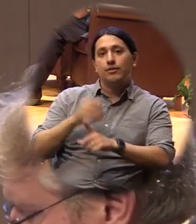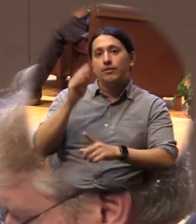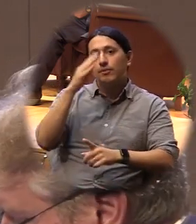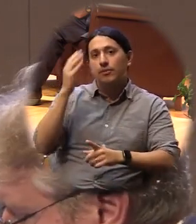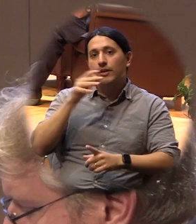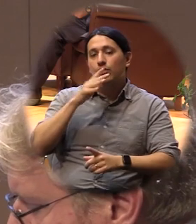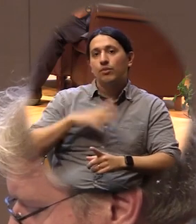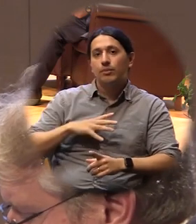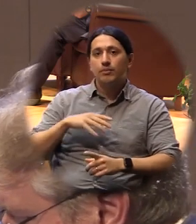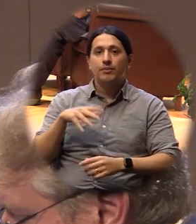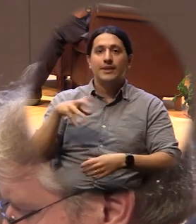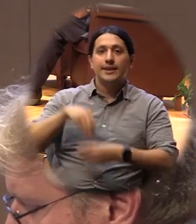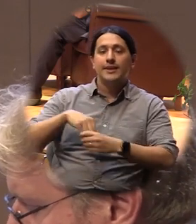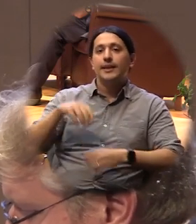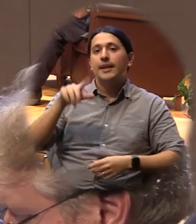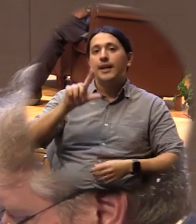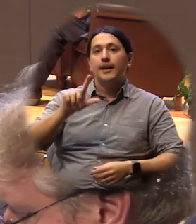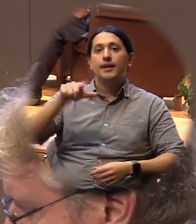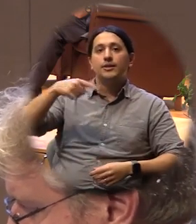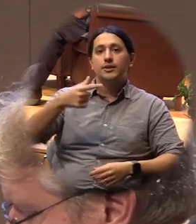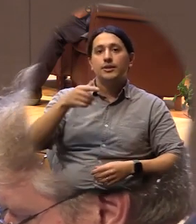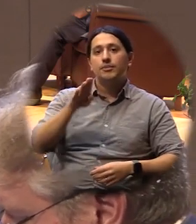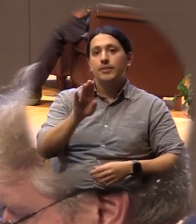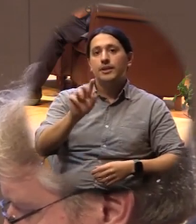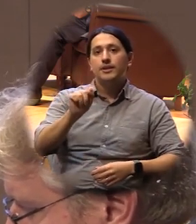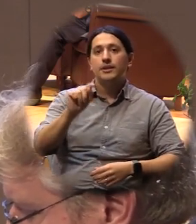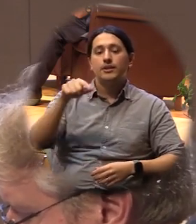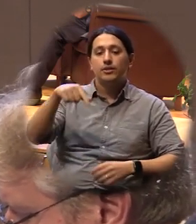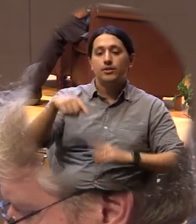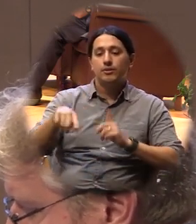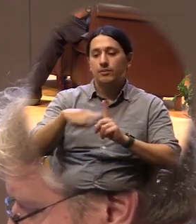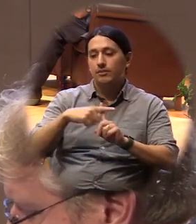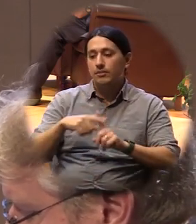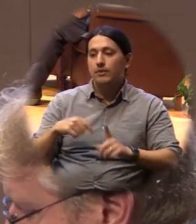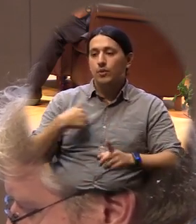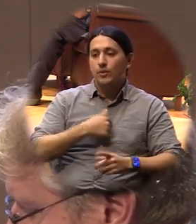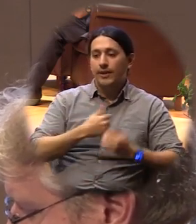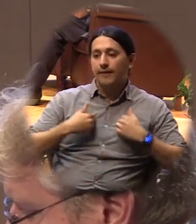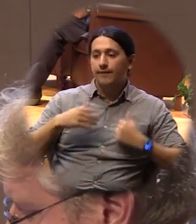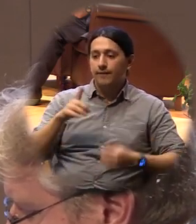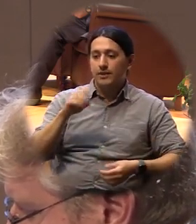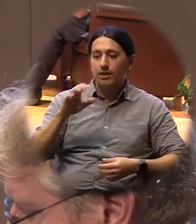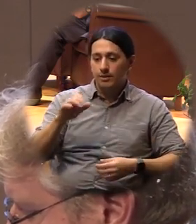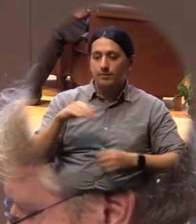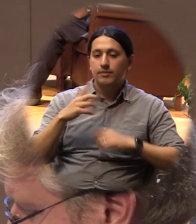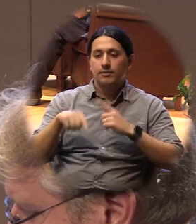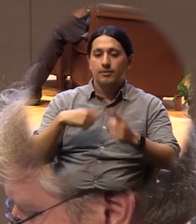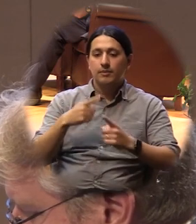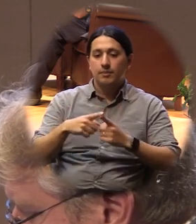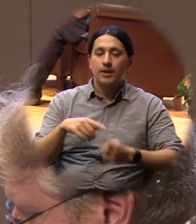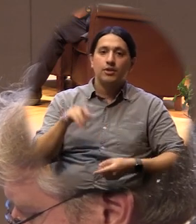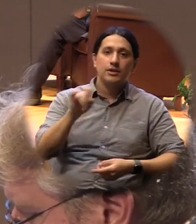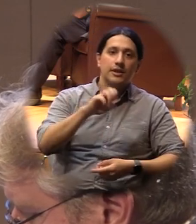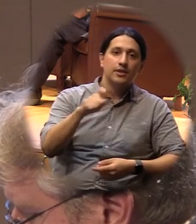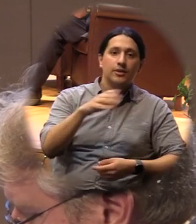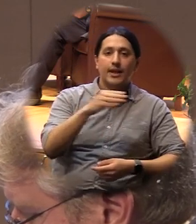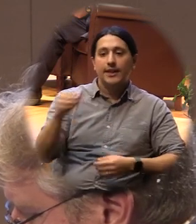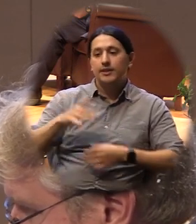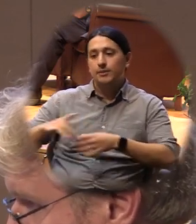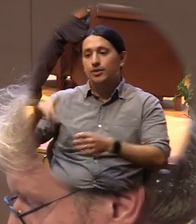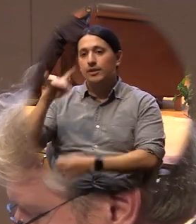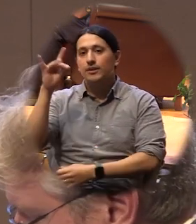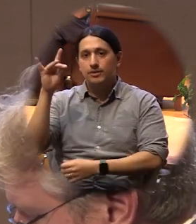Christian Fellowship's website, we have a document called A Sexuality and Spirituality Affirmation Guide, and that was written by